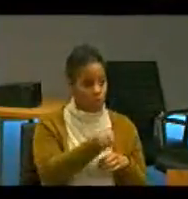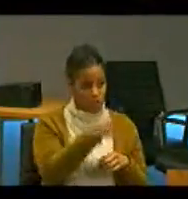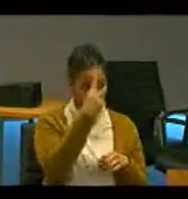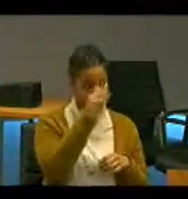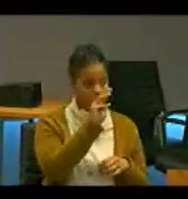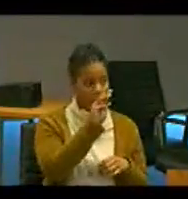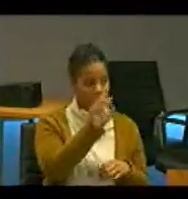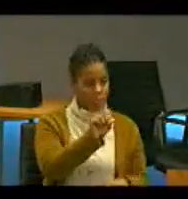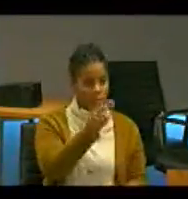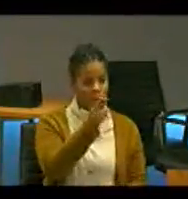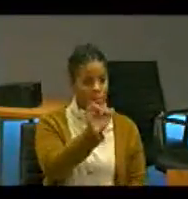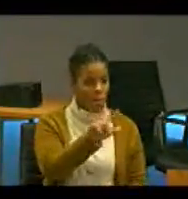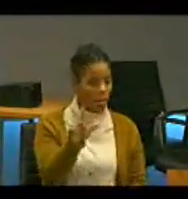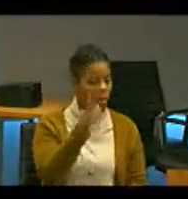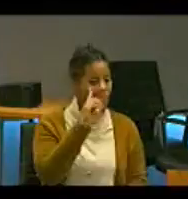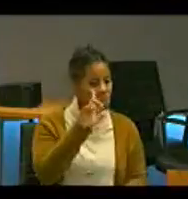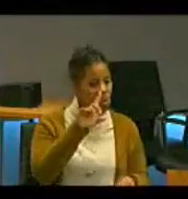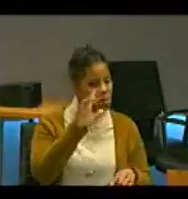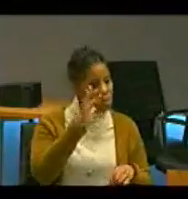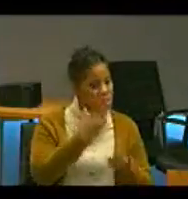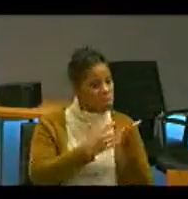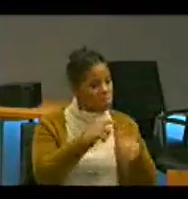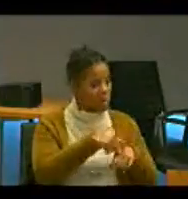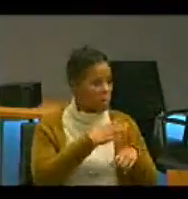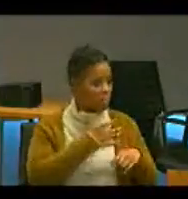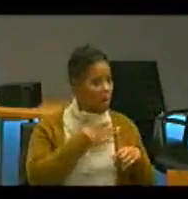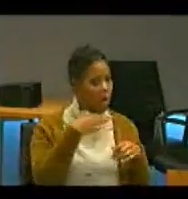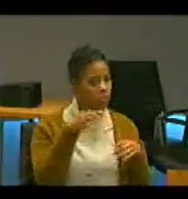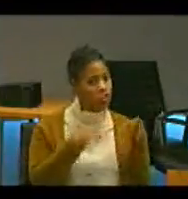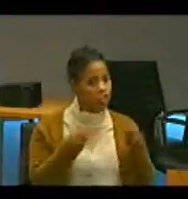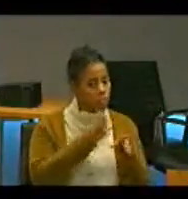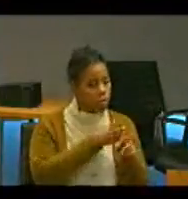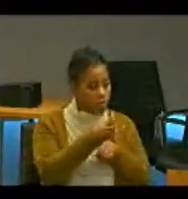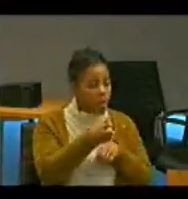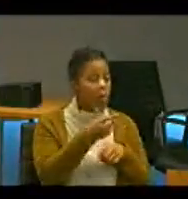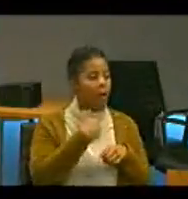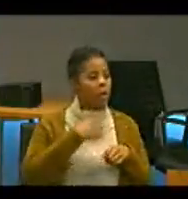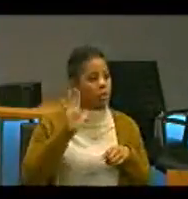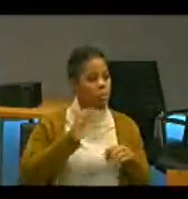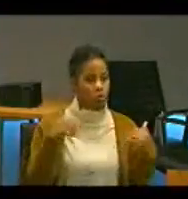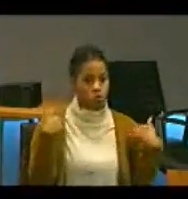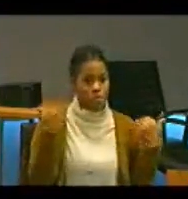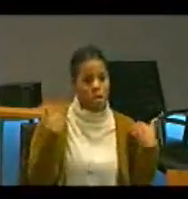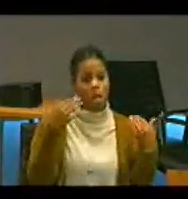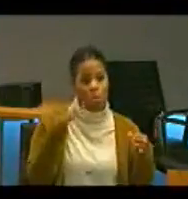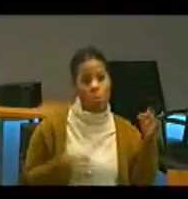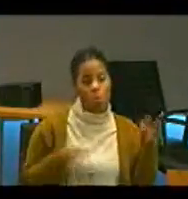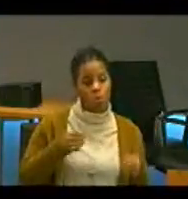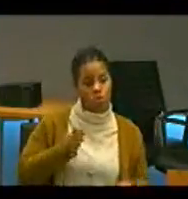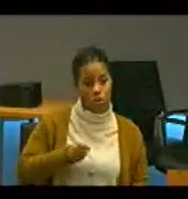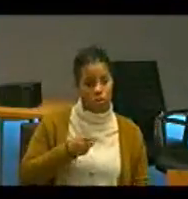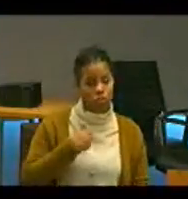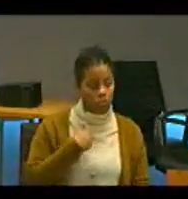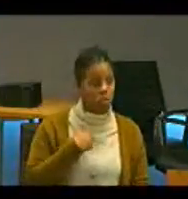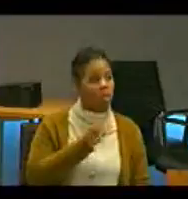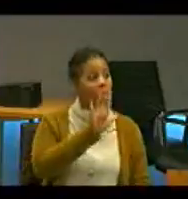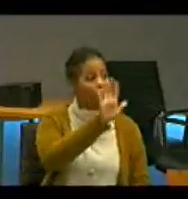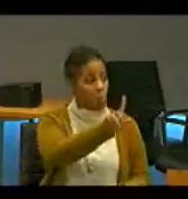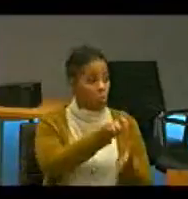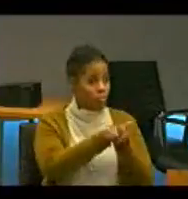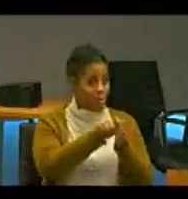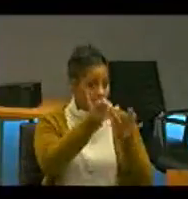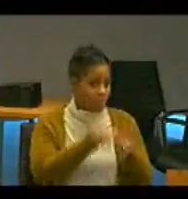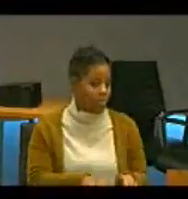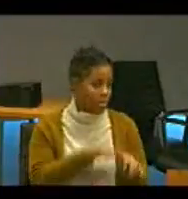For a period in my judicial career, I served as a juvenile court judge. And so your written statement